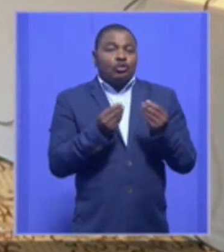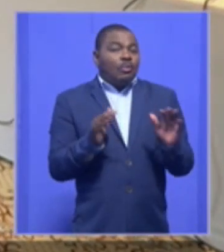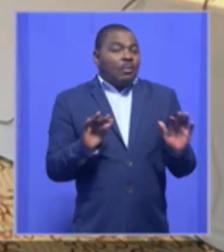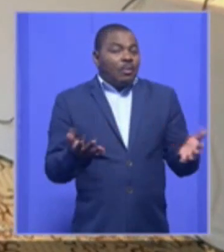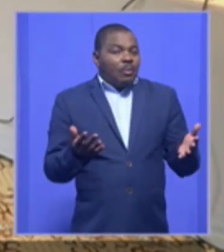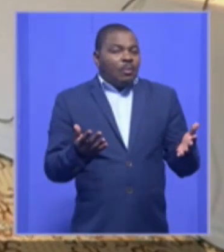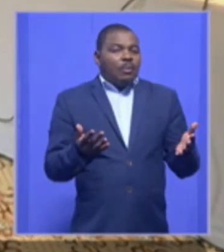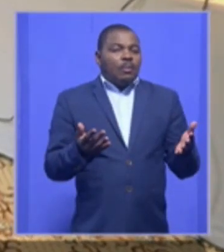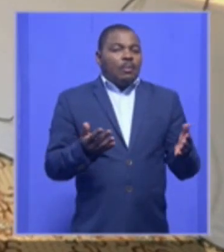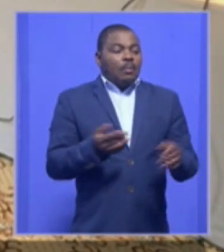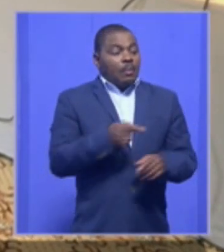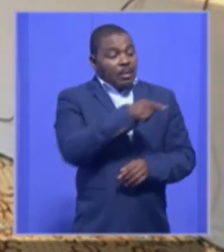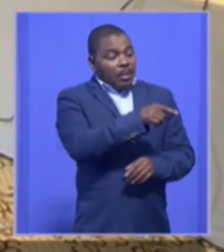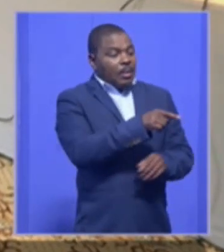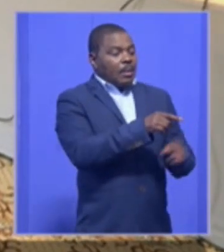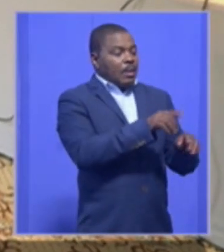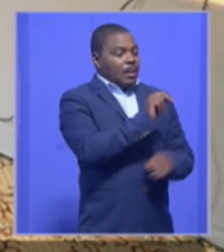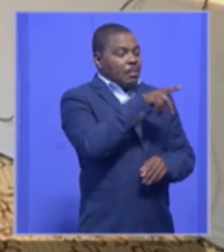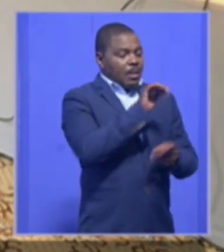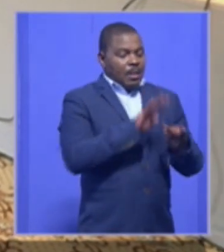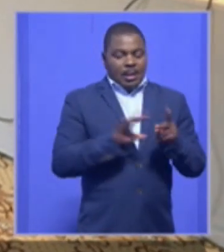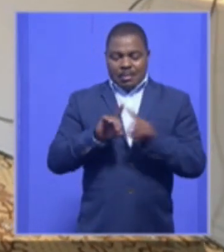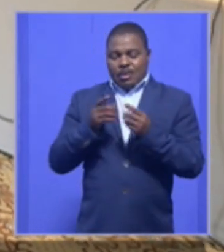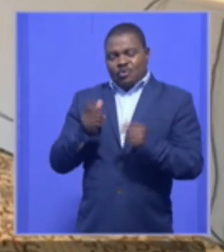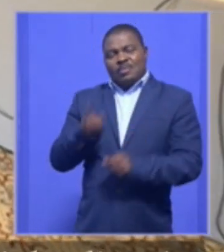between NPA and the department.